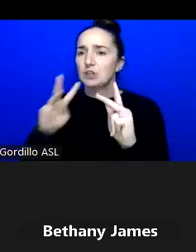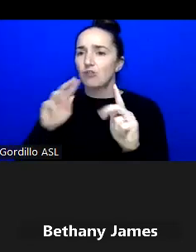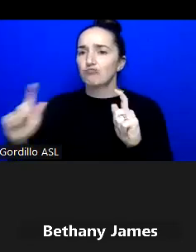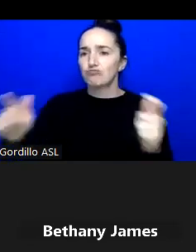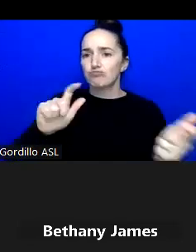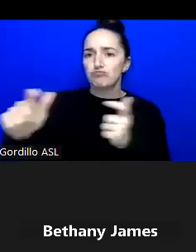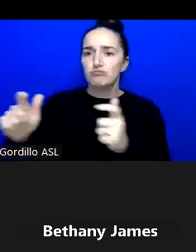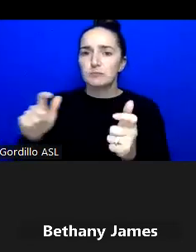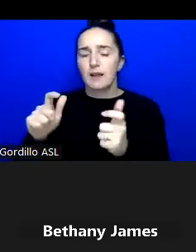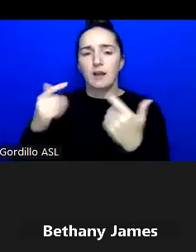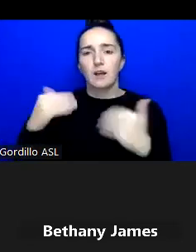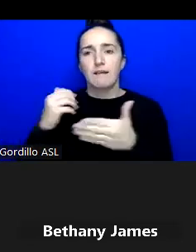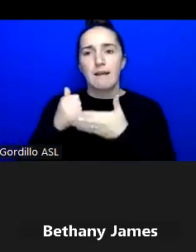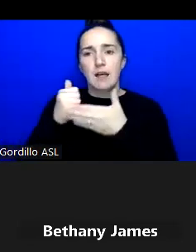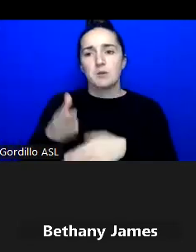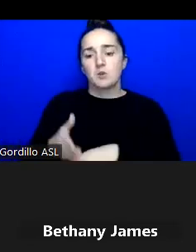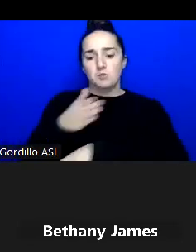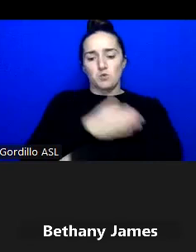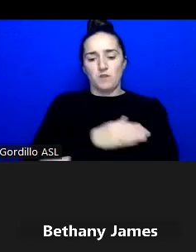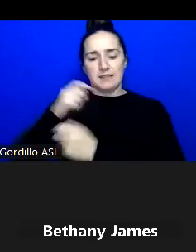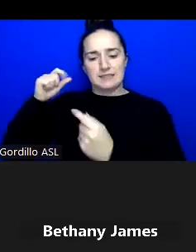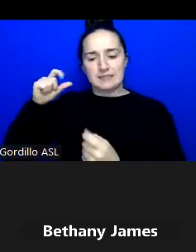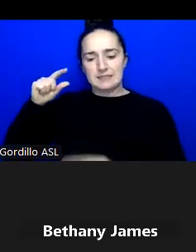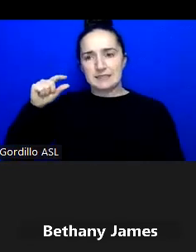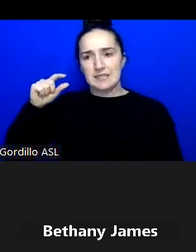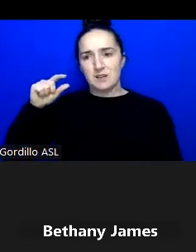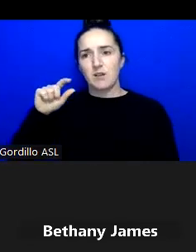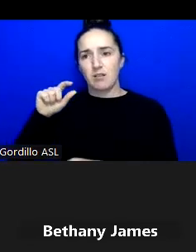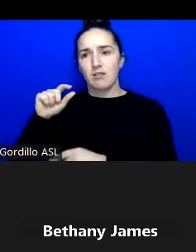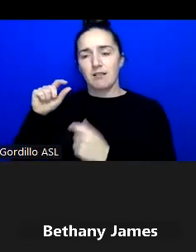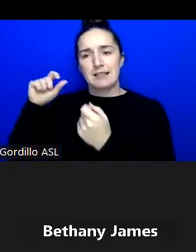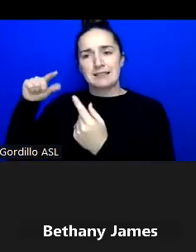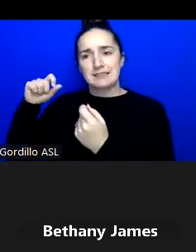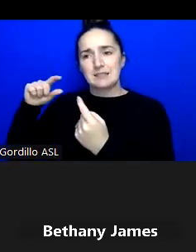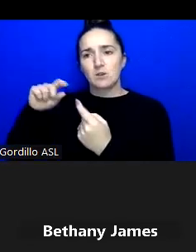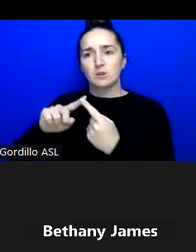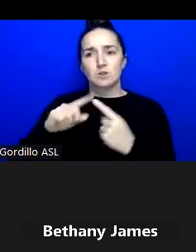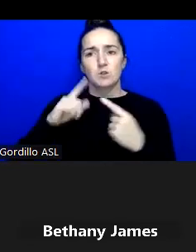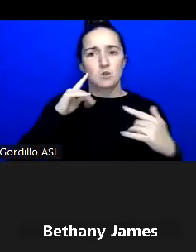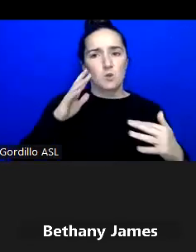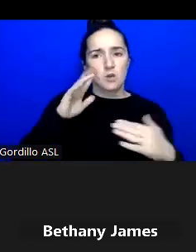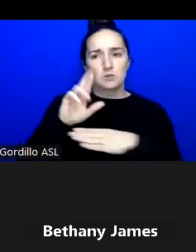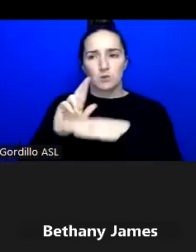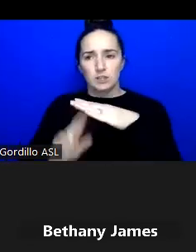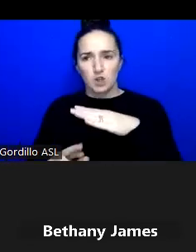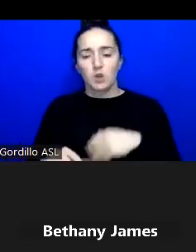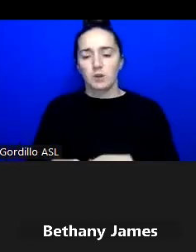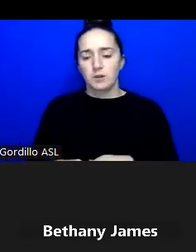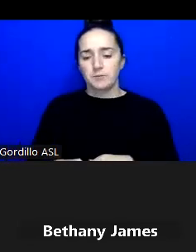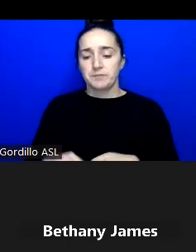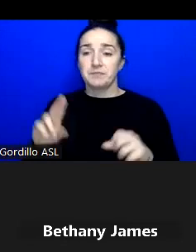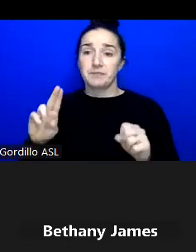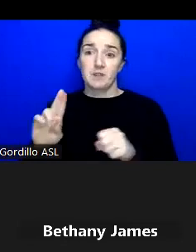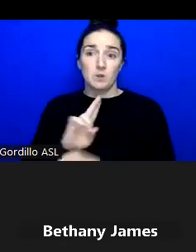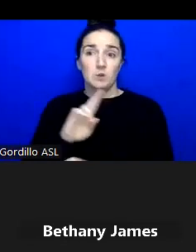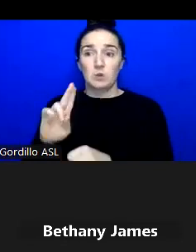in helping to further improve that signal to noise ratio. It might be using an app on their phone. Most hearing aid, I'd say probably every